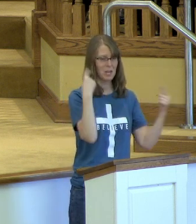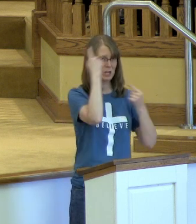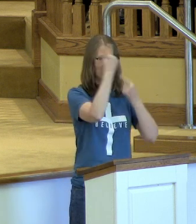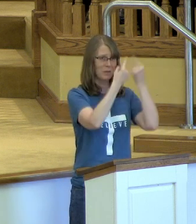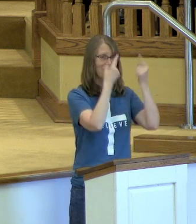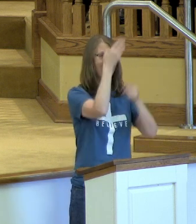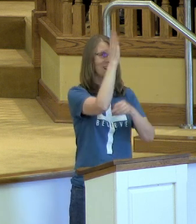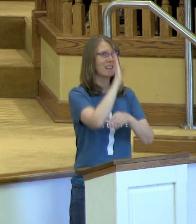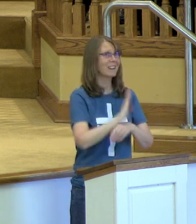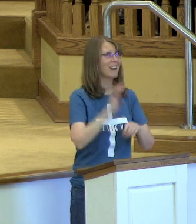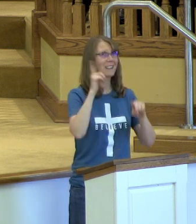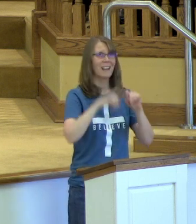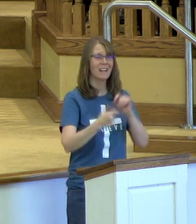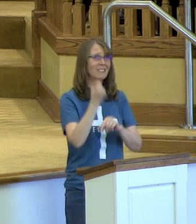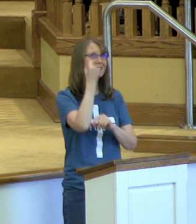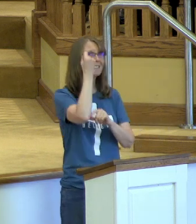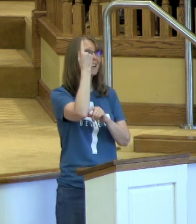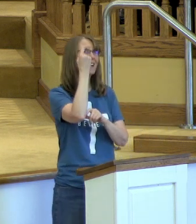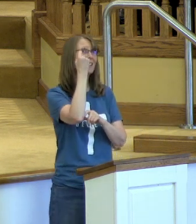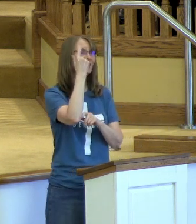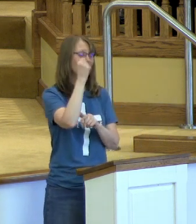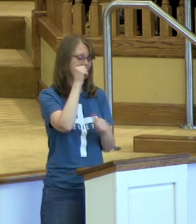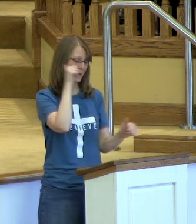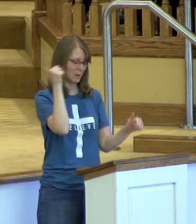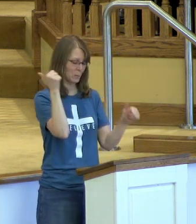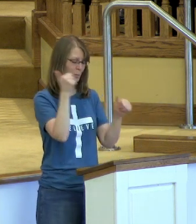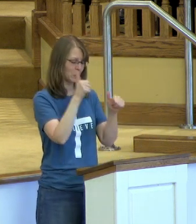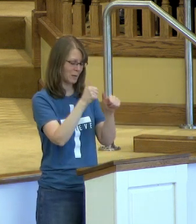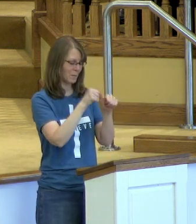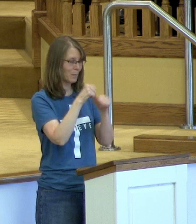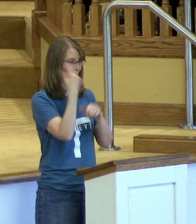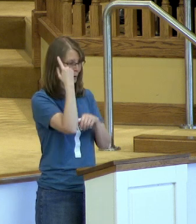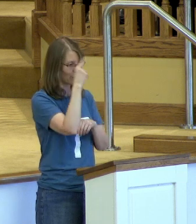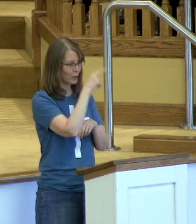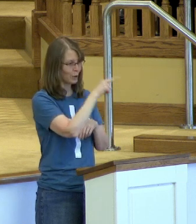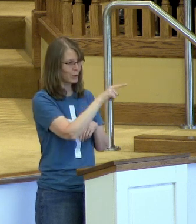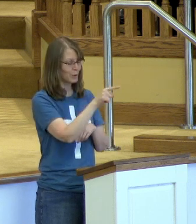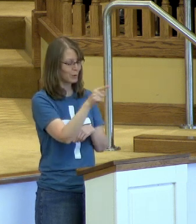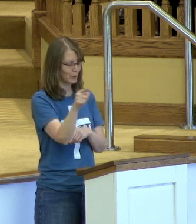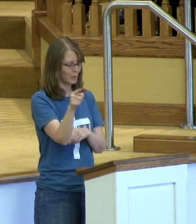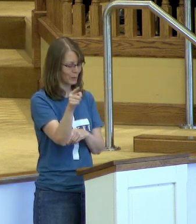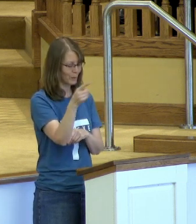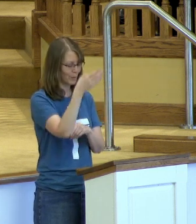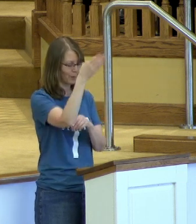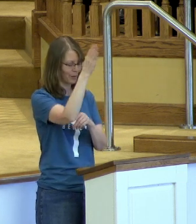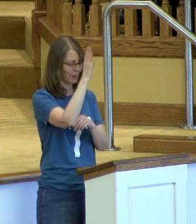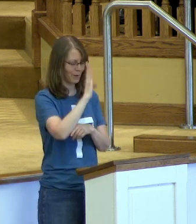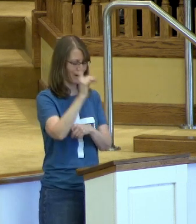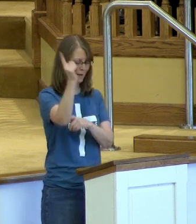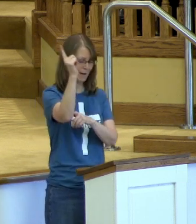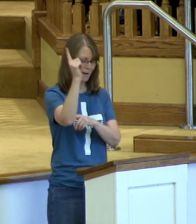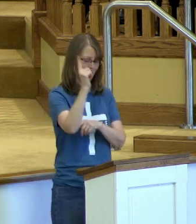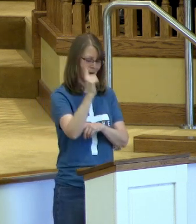understands, remember it was for you that God would bend to be a